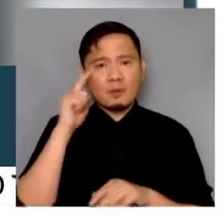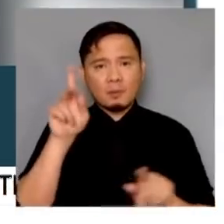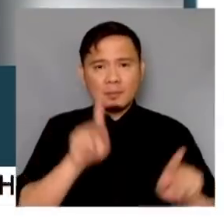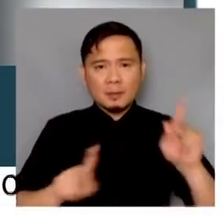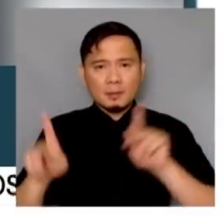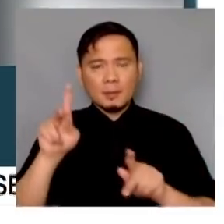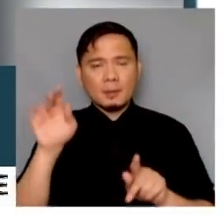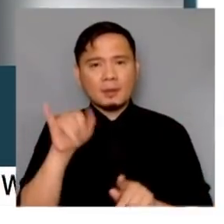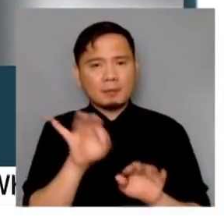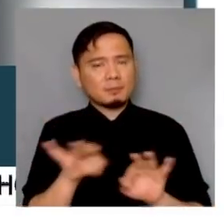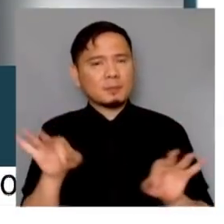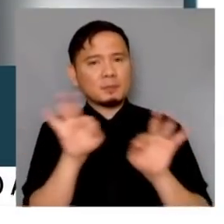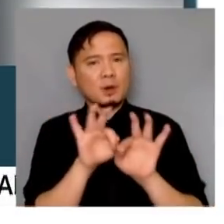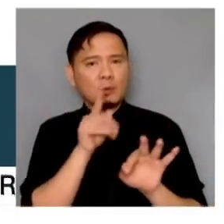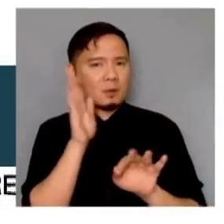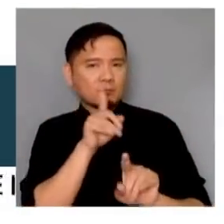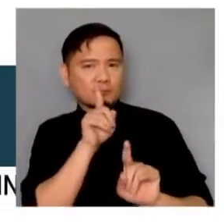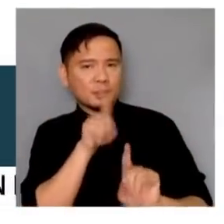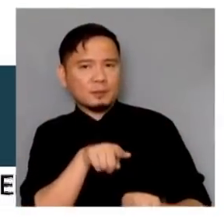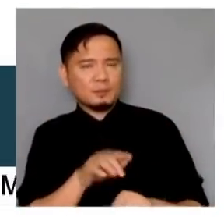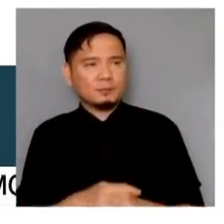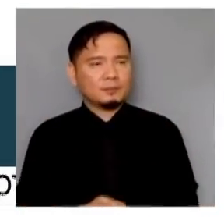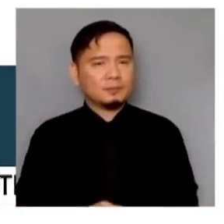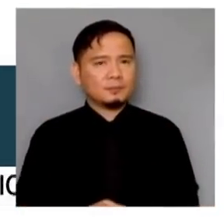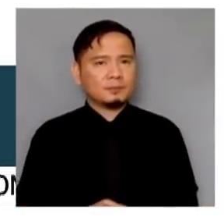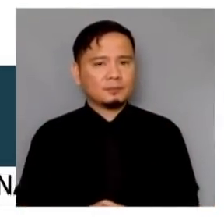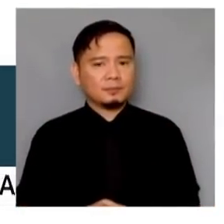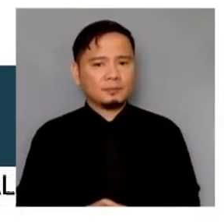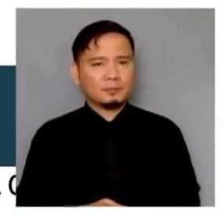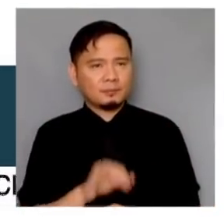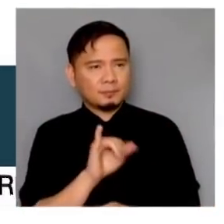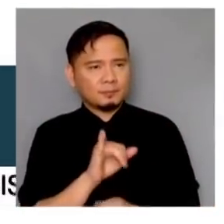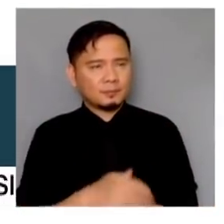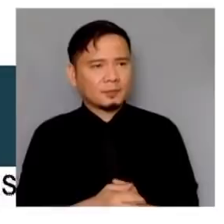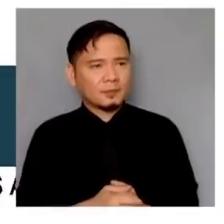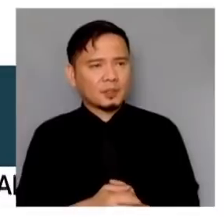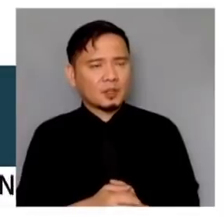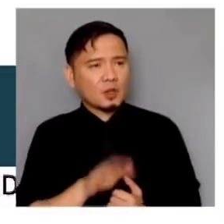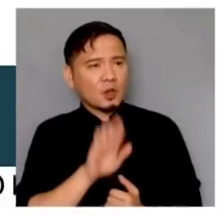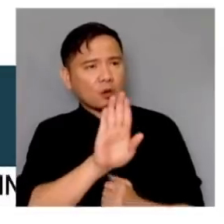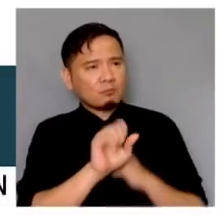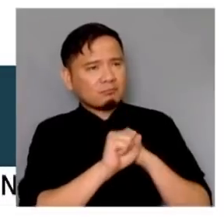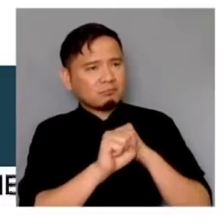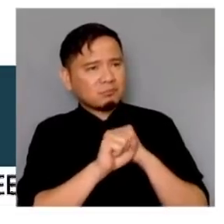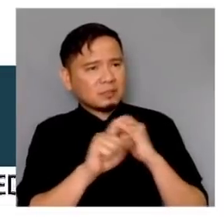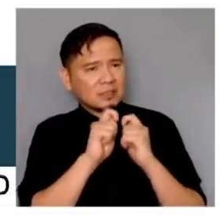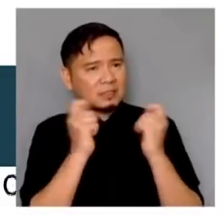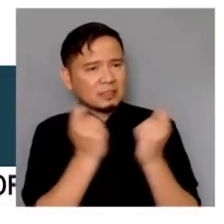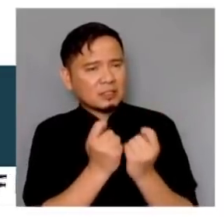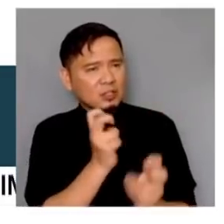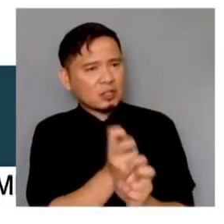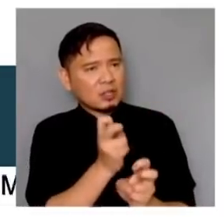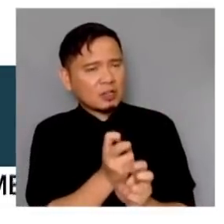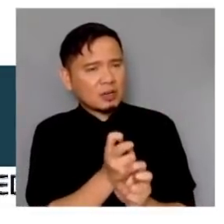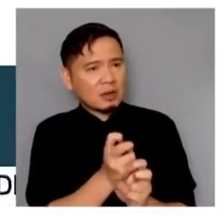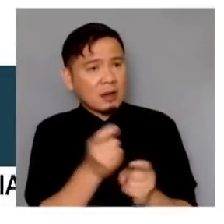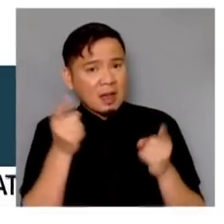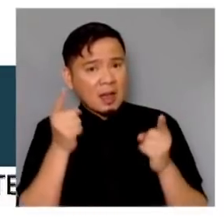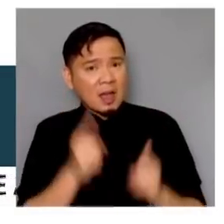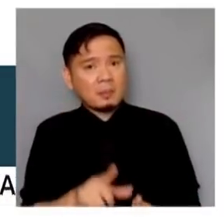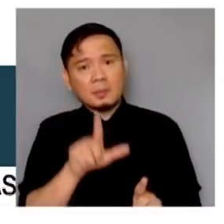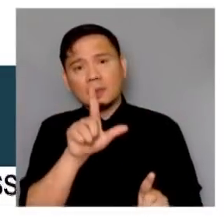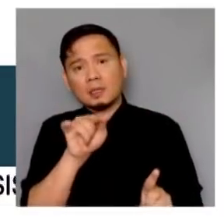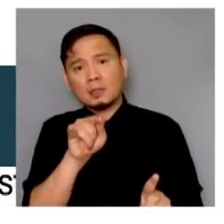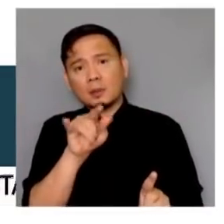kanyang sasagutin. How difficult has it been for the campaign given that his running mate Congressman Lito Atienza has been sidelined due to